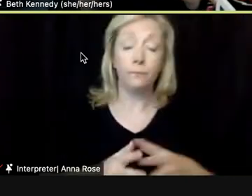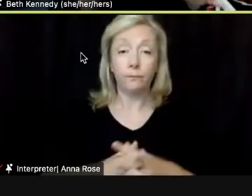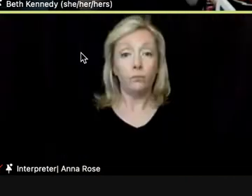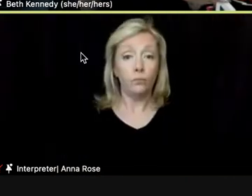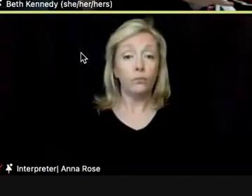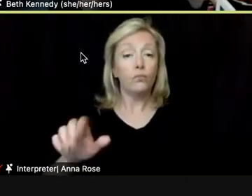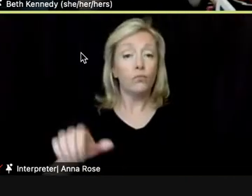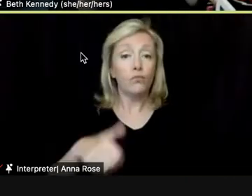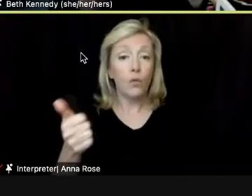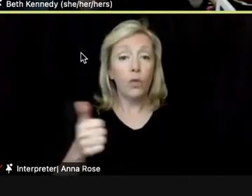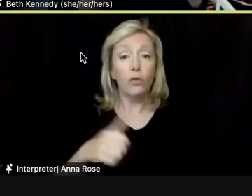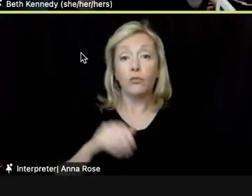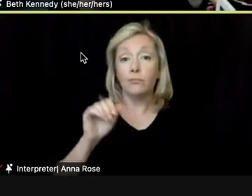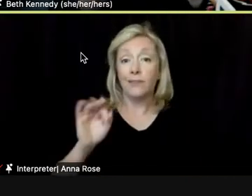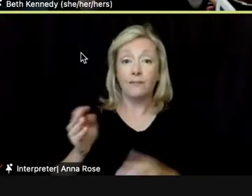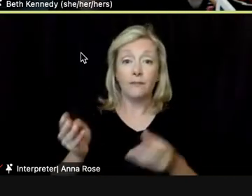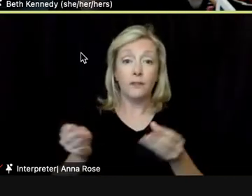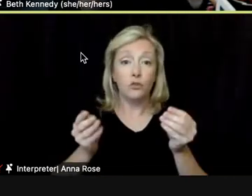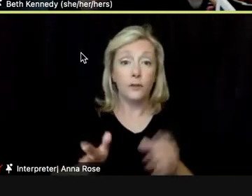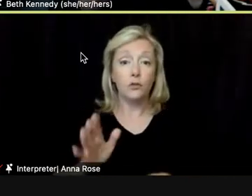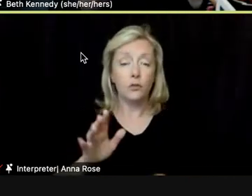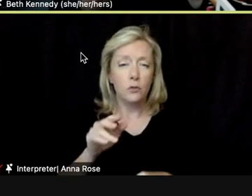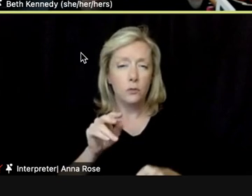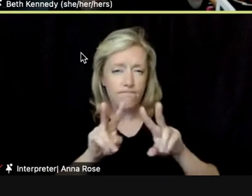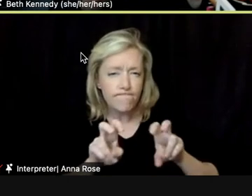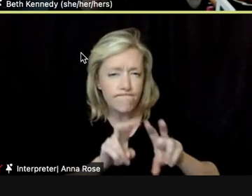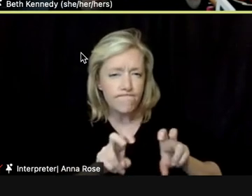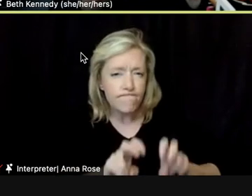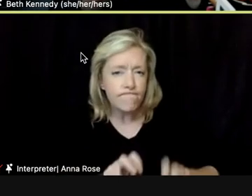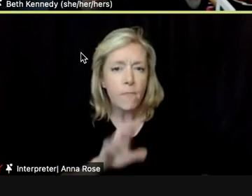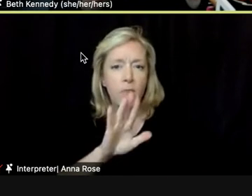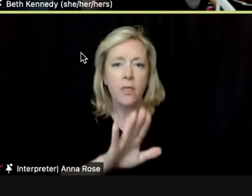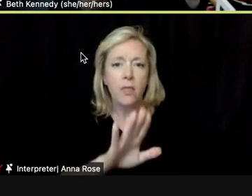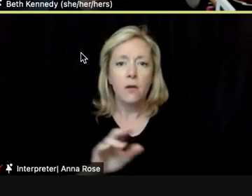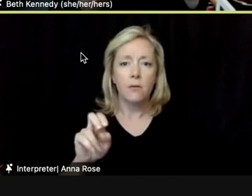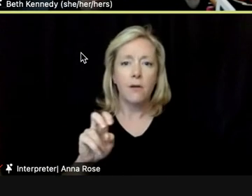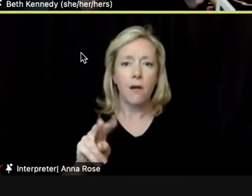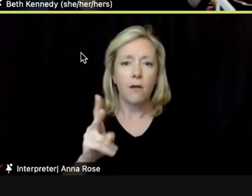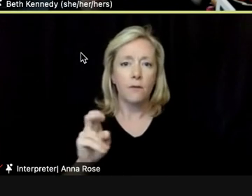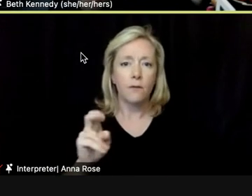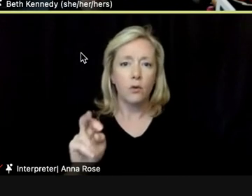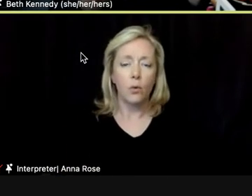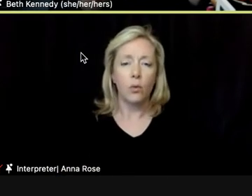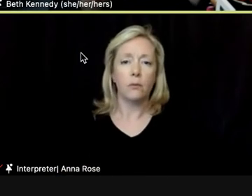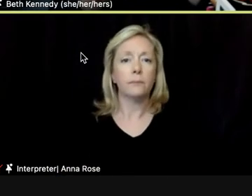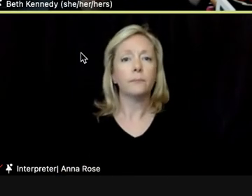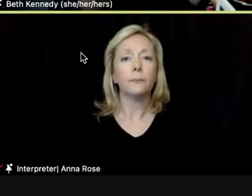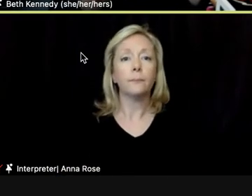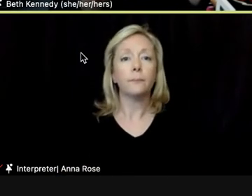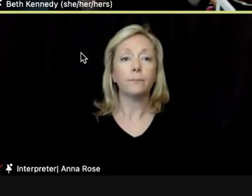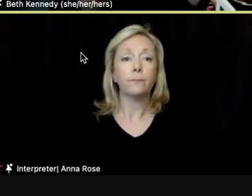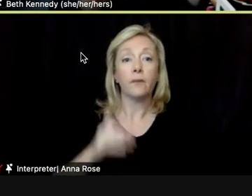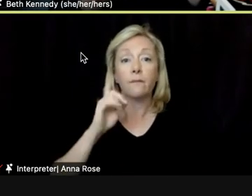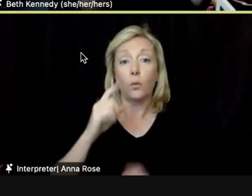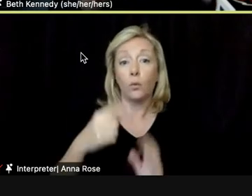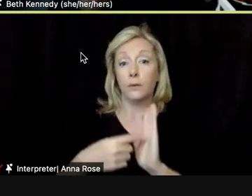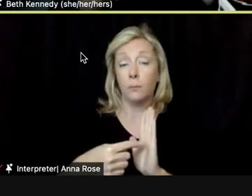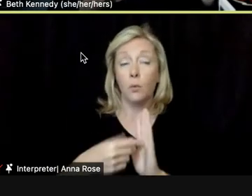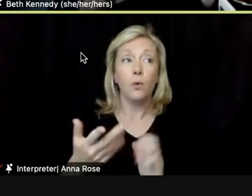watching their little subtle nonverbals, you know, might understand that when a student is in